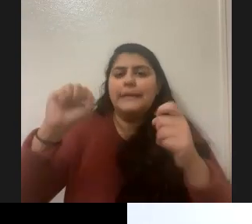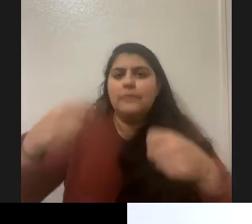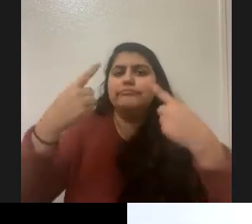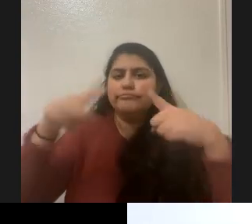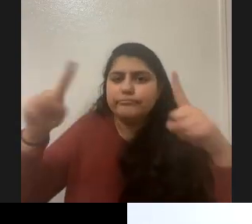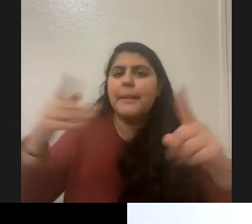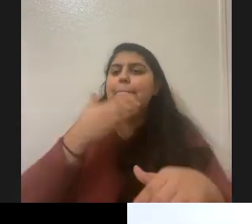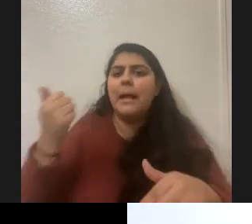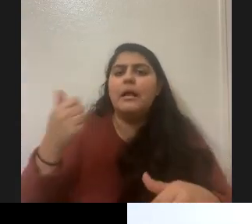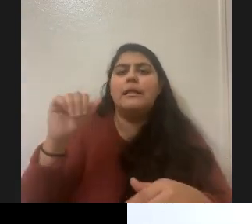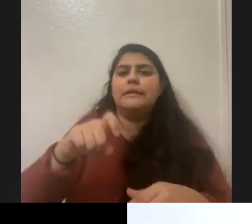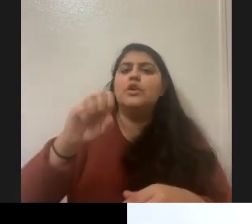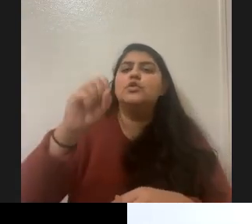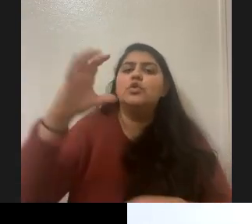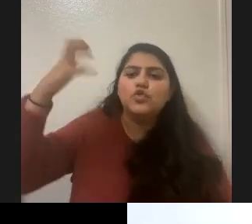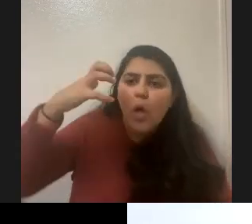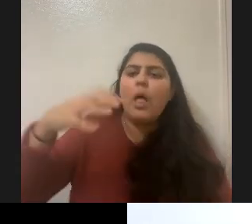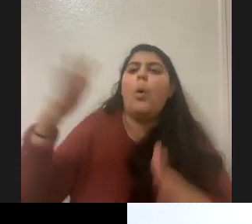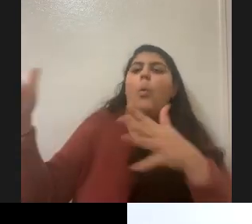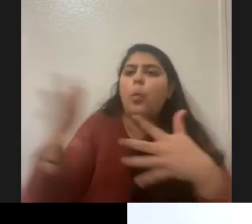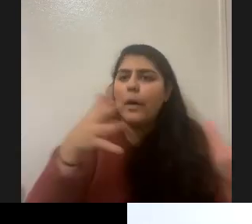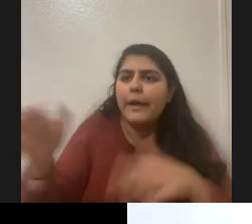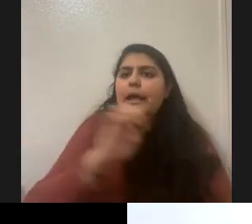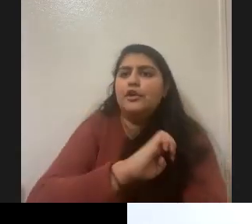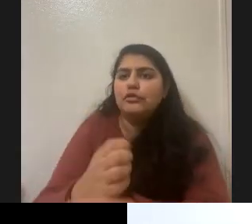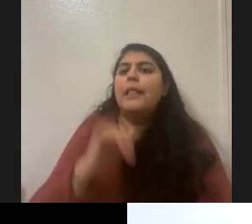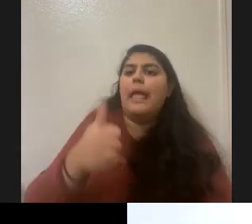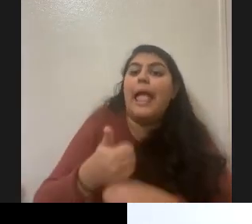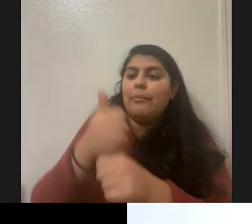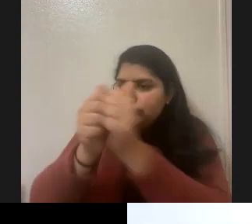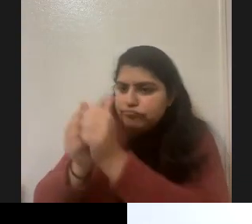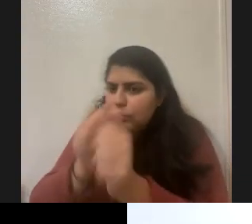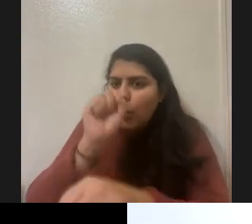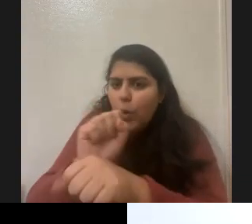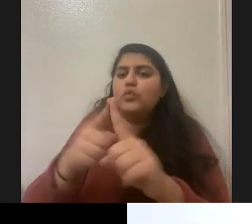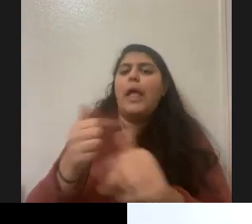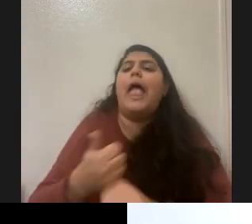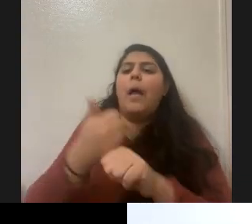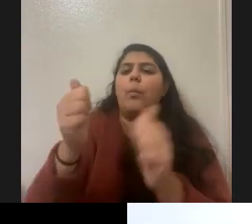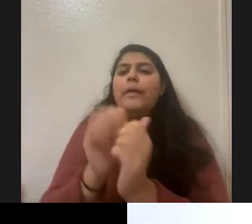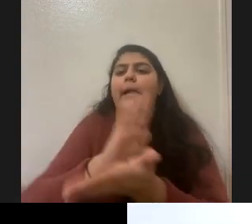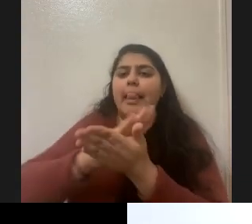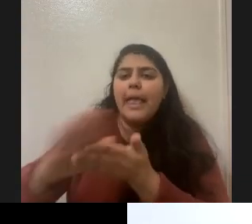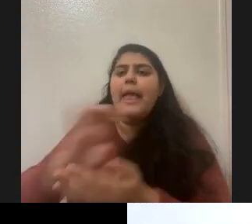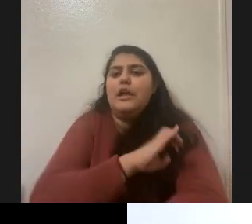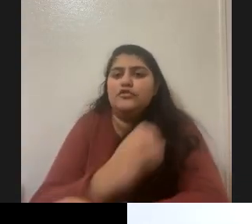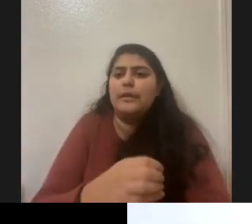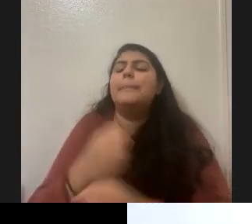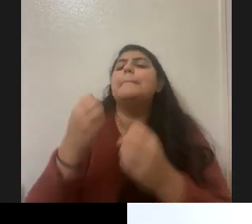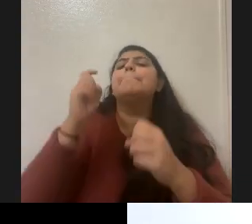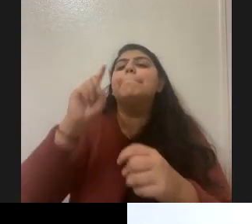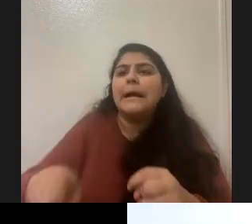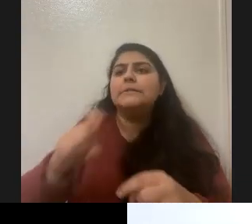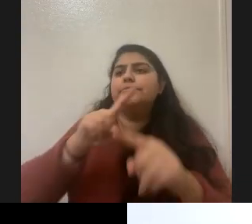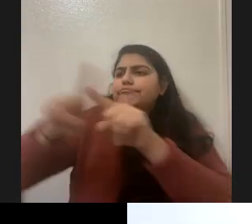all of these things working together to ultimately, you know, have clean energy. It's a combination of things. It's not going to be just one thing